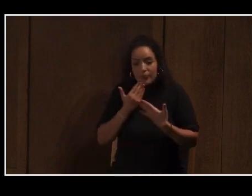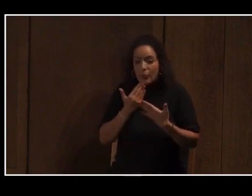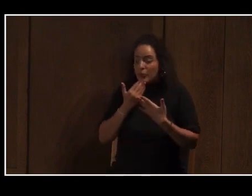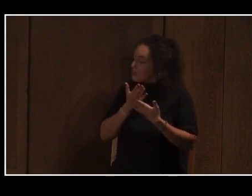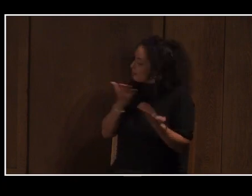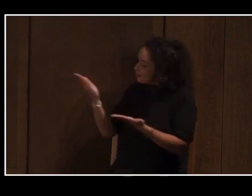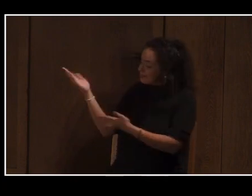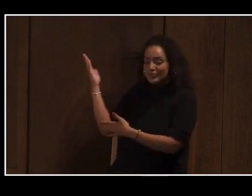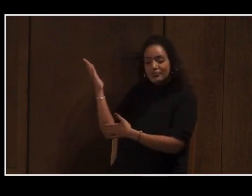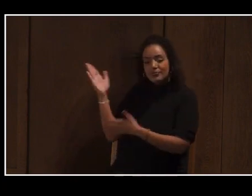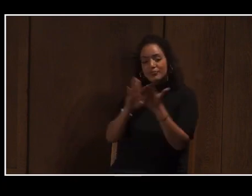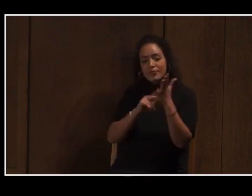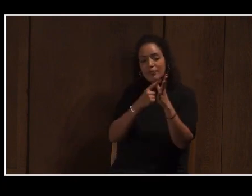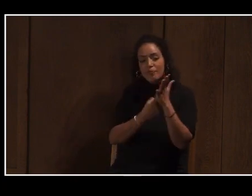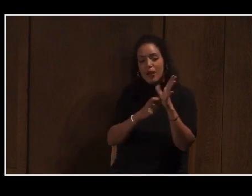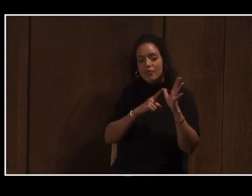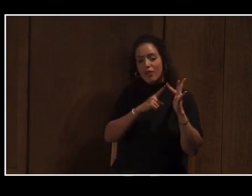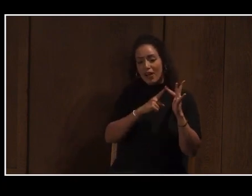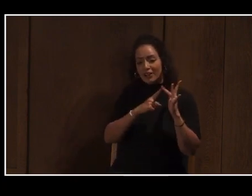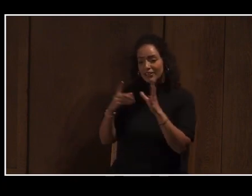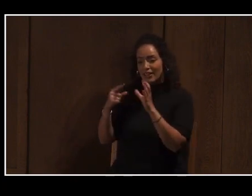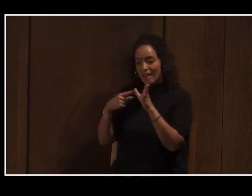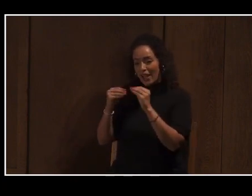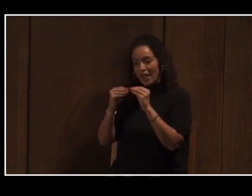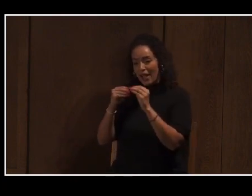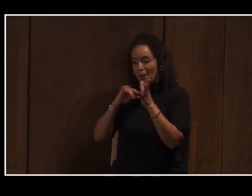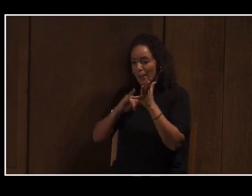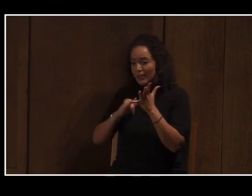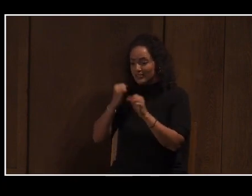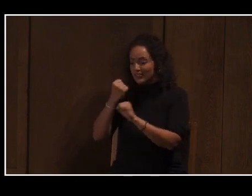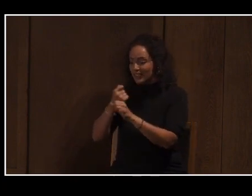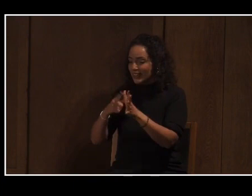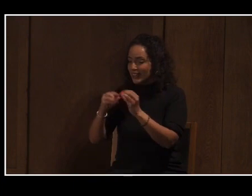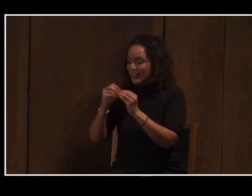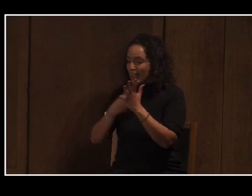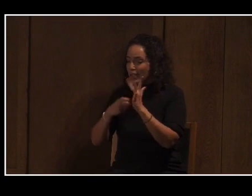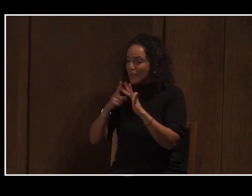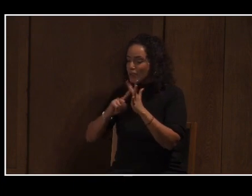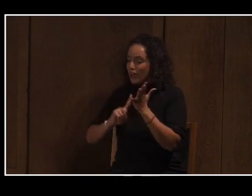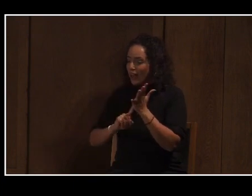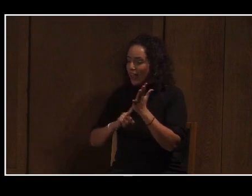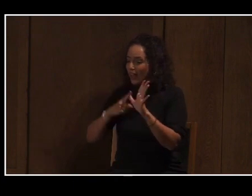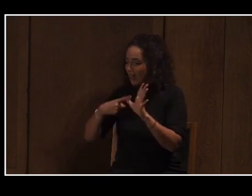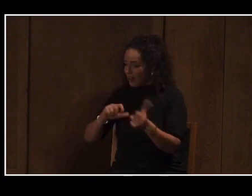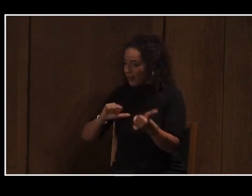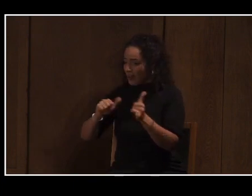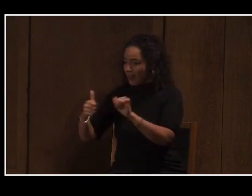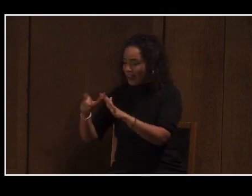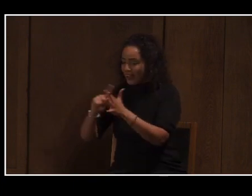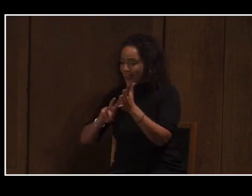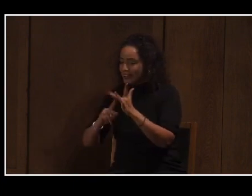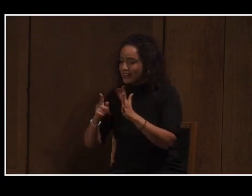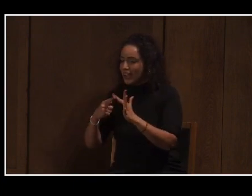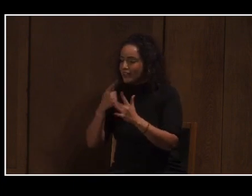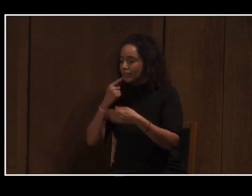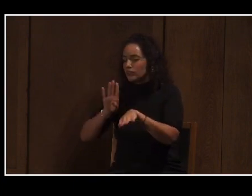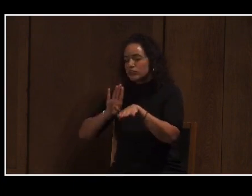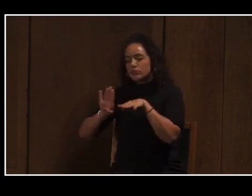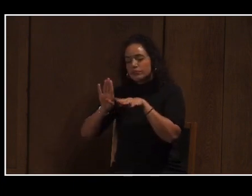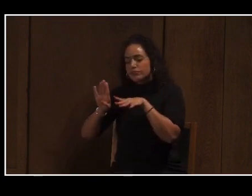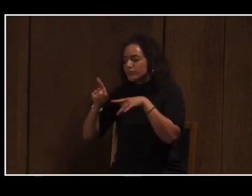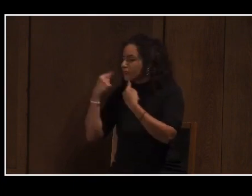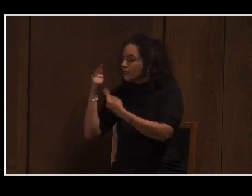Marai, Abbas, Gabriella, and our chair, David, for graciously sharing their wisdom and visionary practice with us this evening.